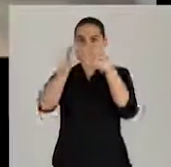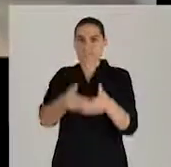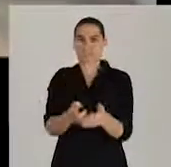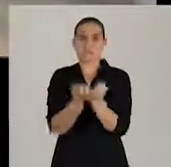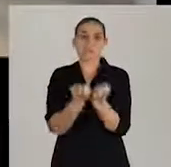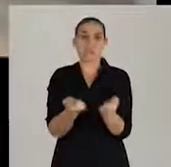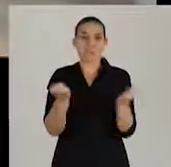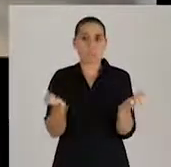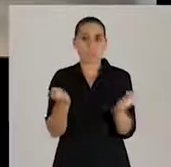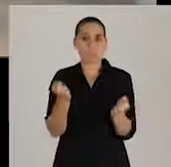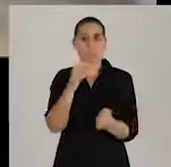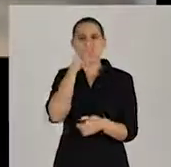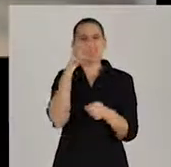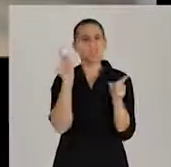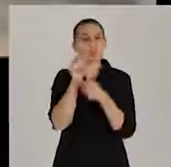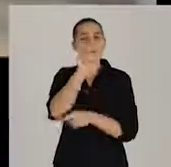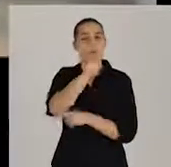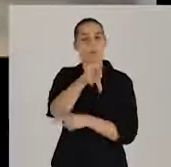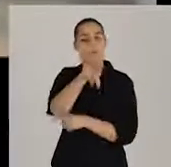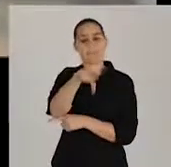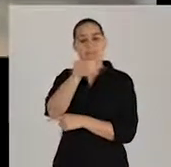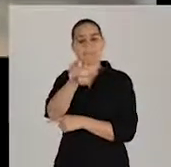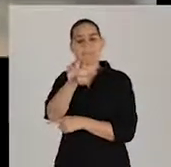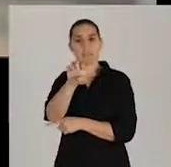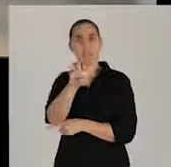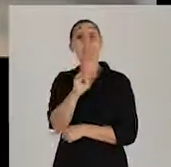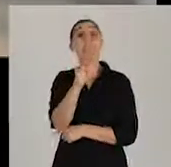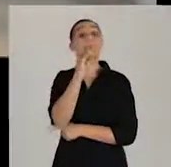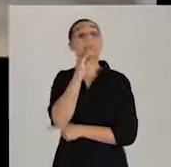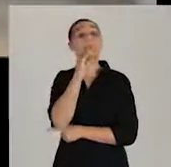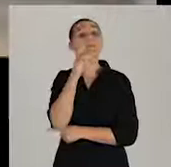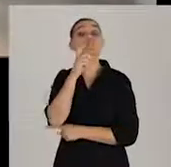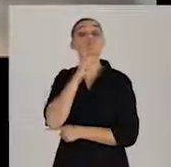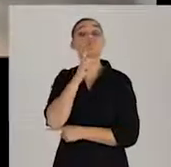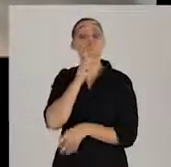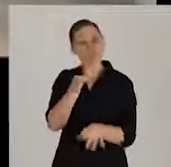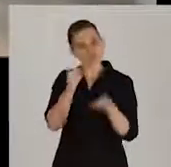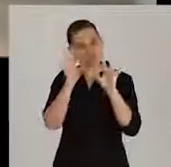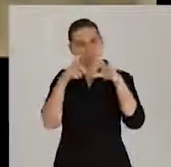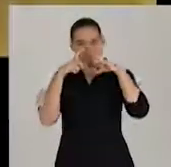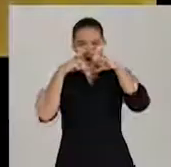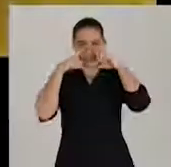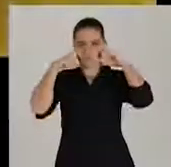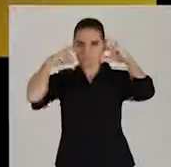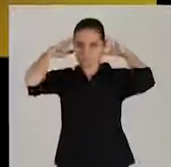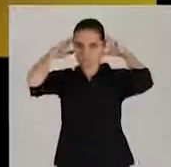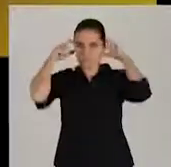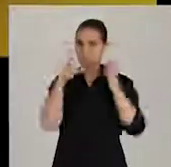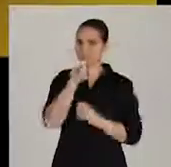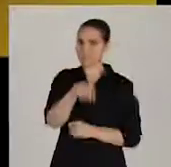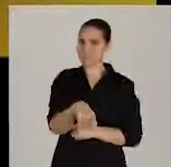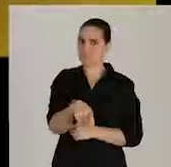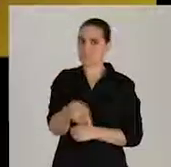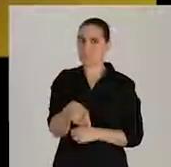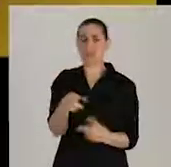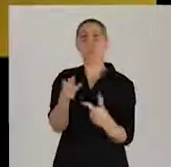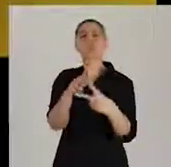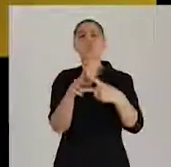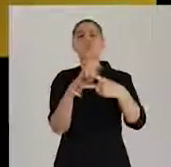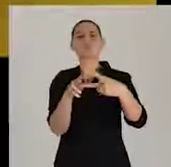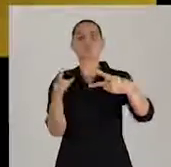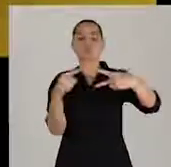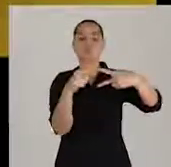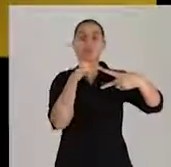PPE, which refers to the use of particulate respirators and surgical masks. Particulate respirators, known